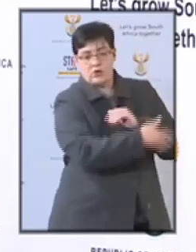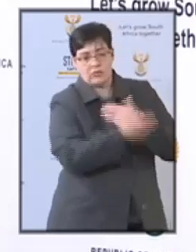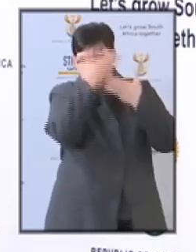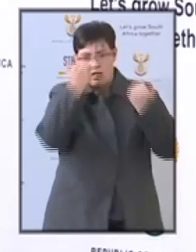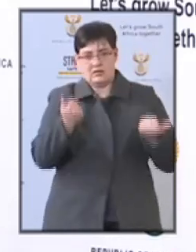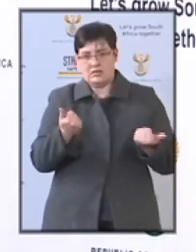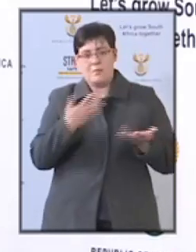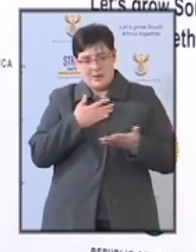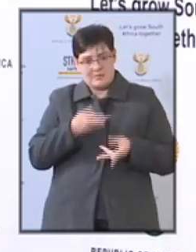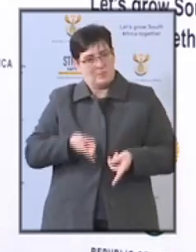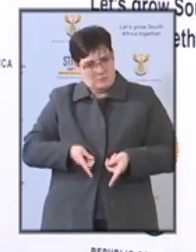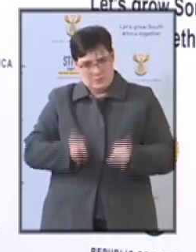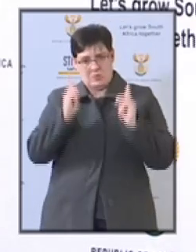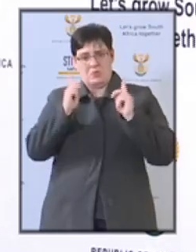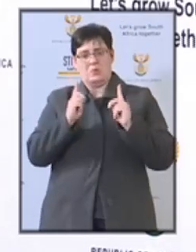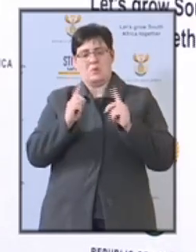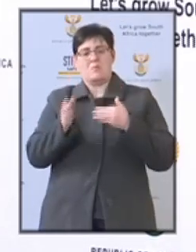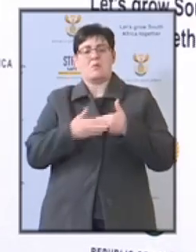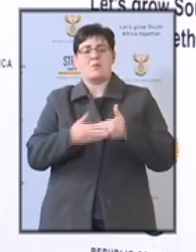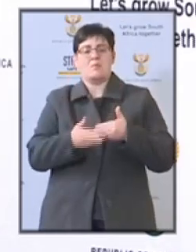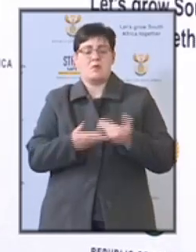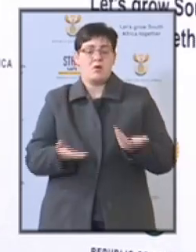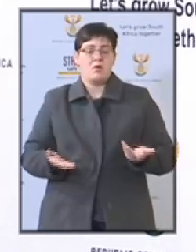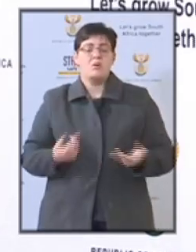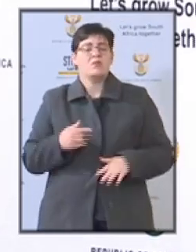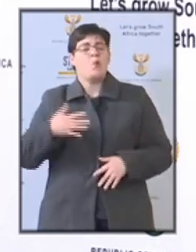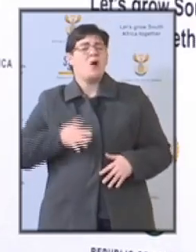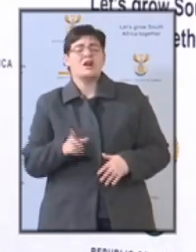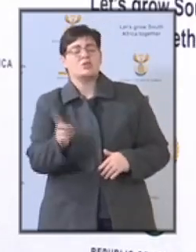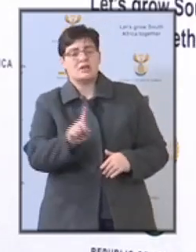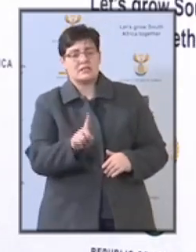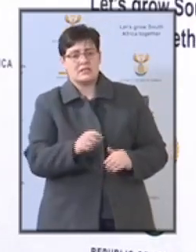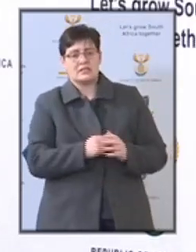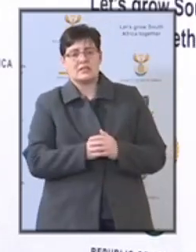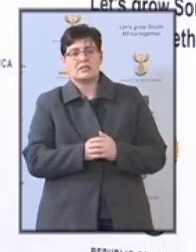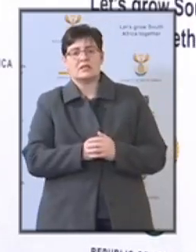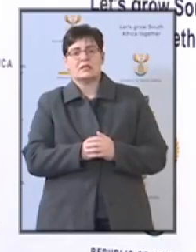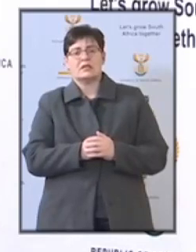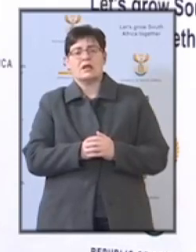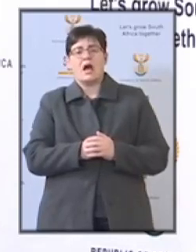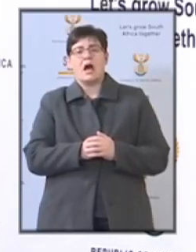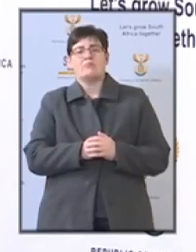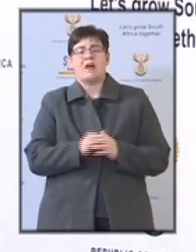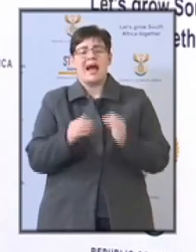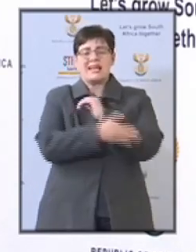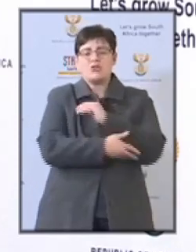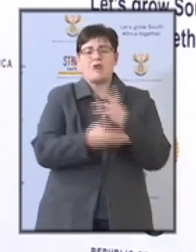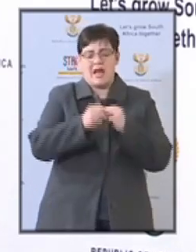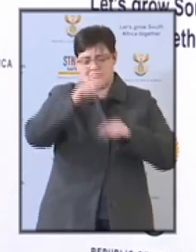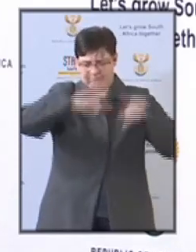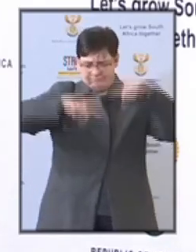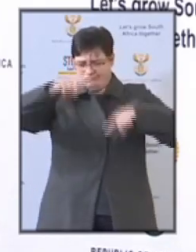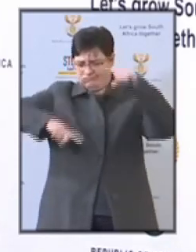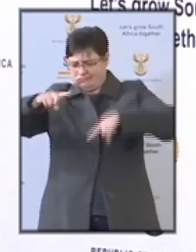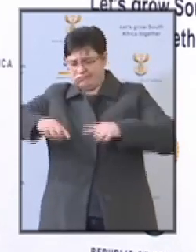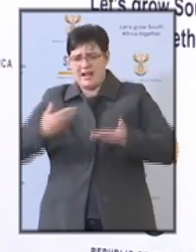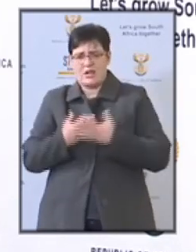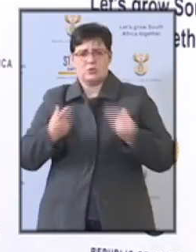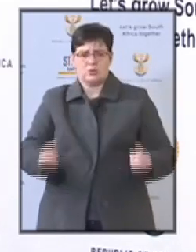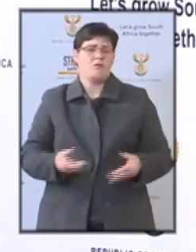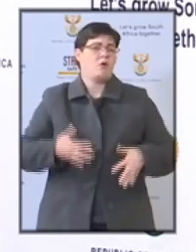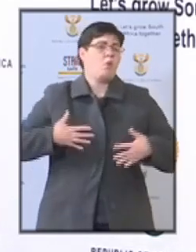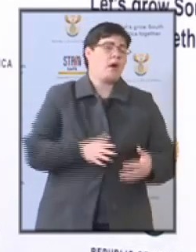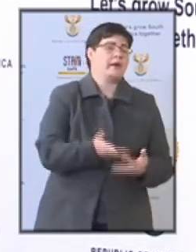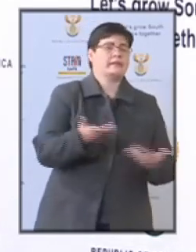danger. Now, what they are looking for is a country that offers diversity of products, where, for example, if they want to go